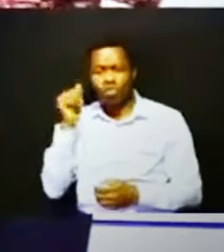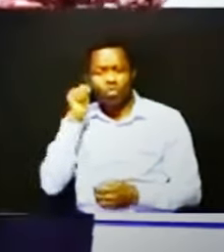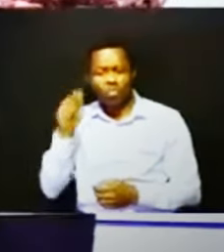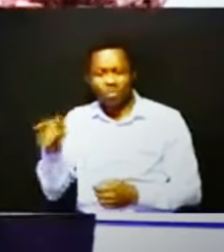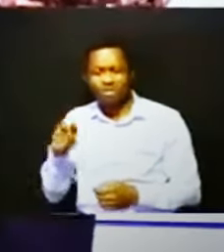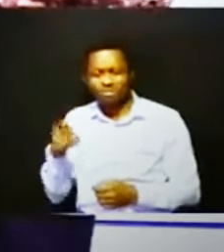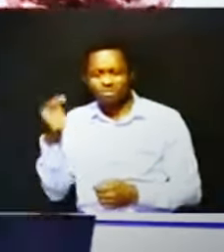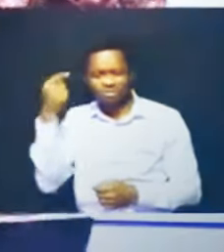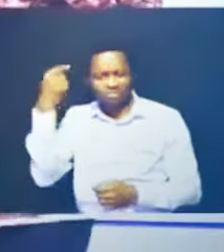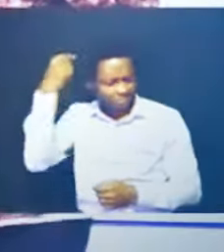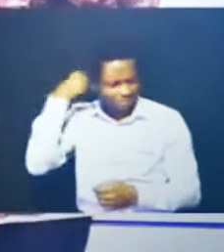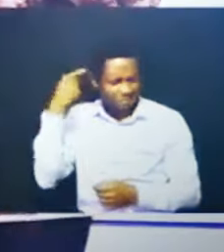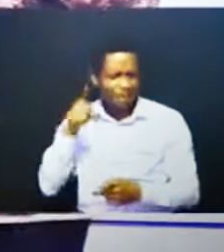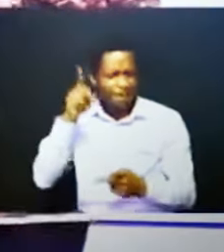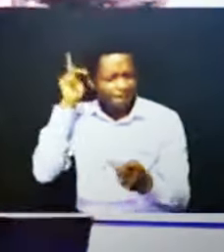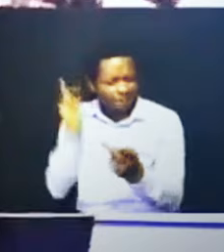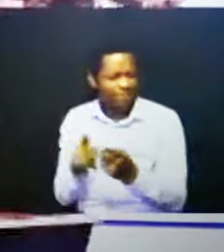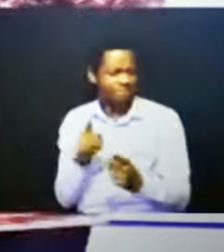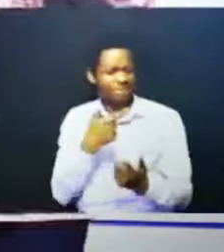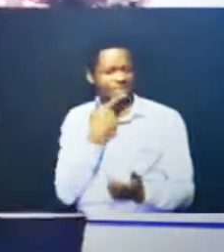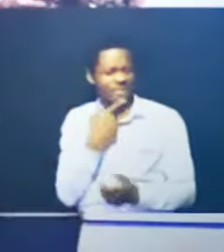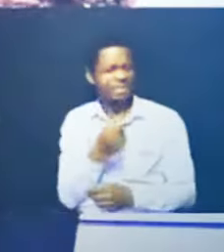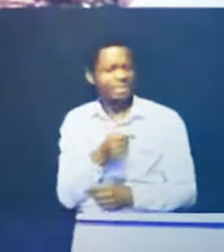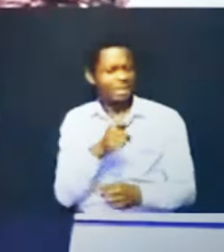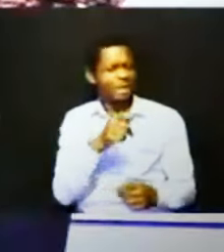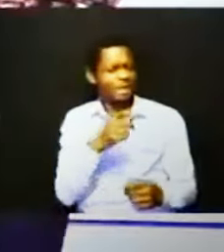die. See, look at the